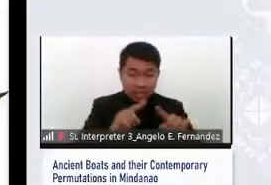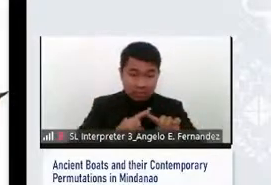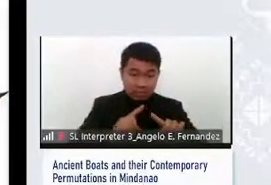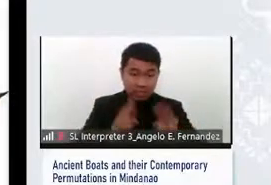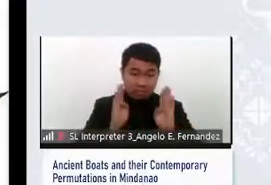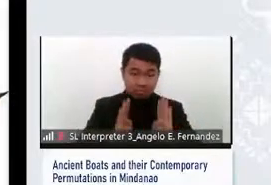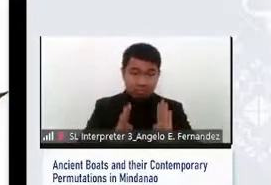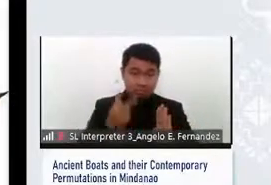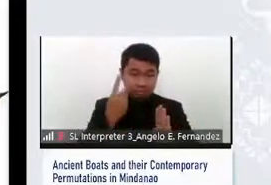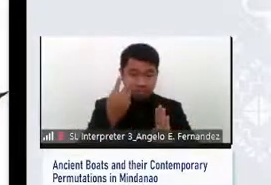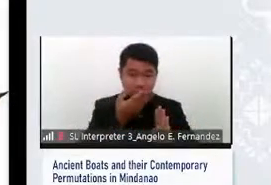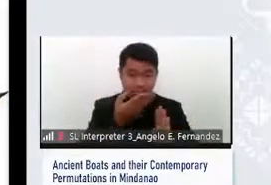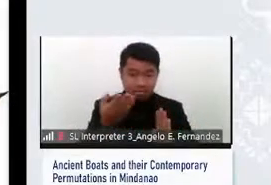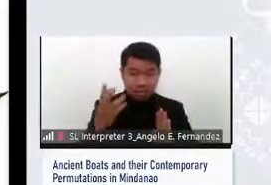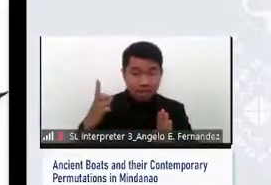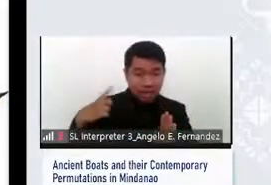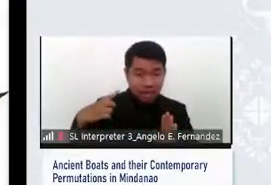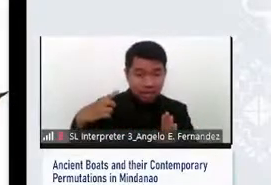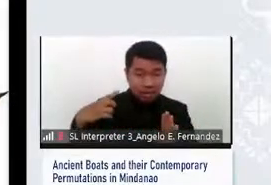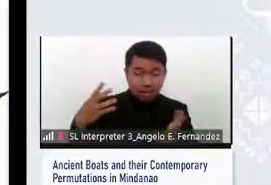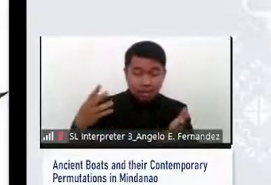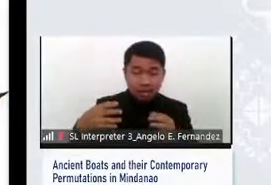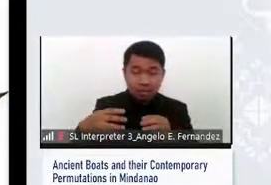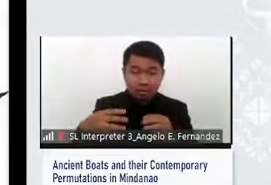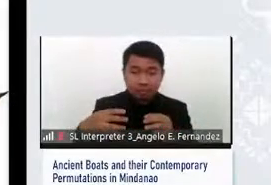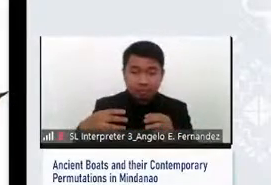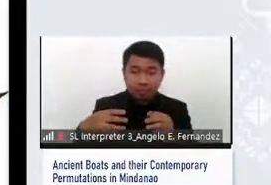So if this is Butuan Boat 4, this is